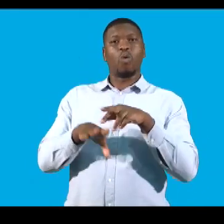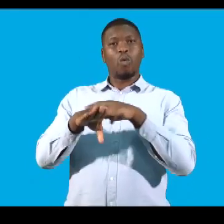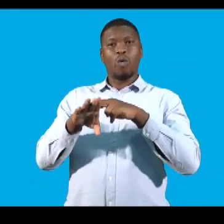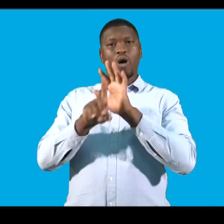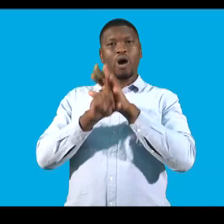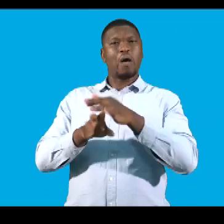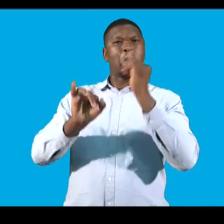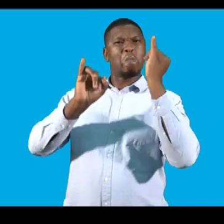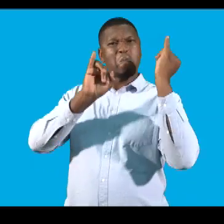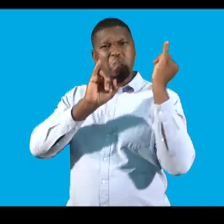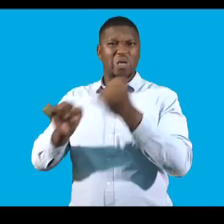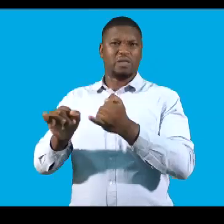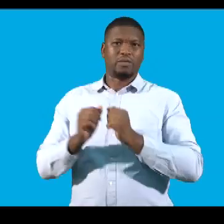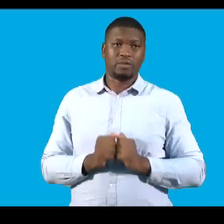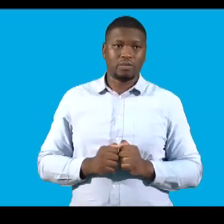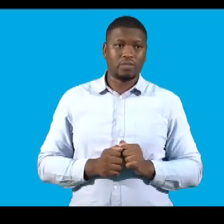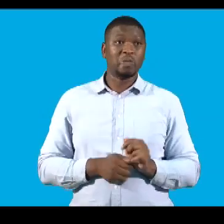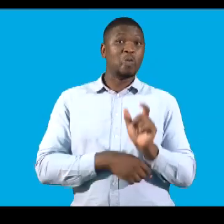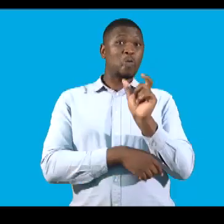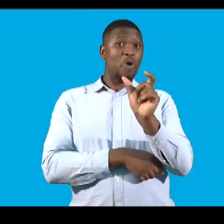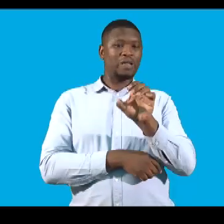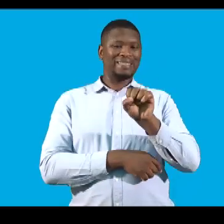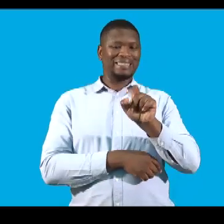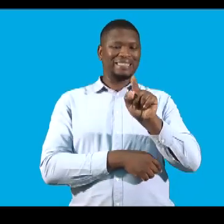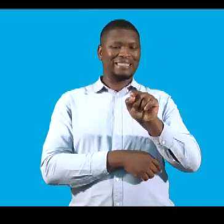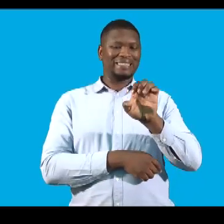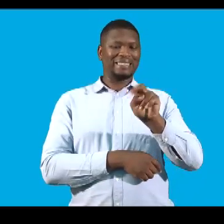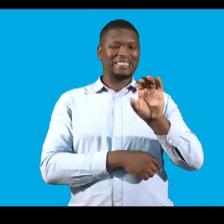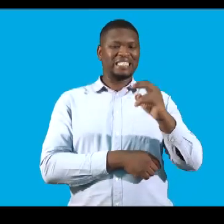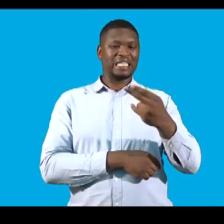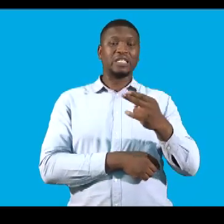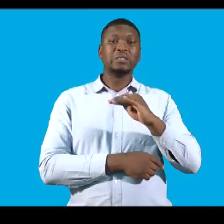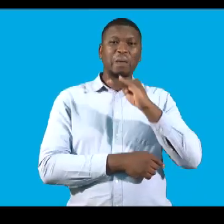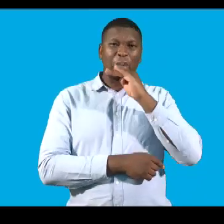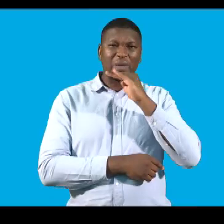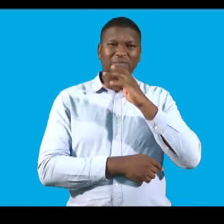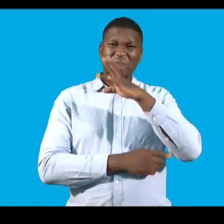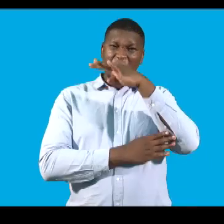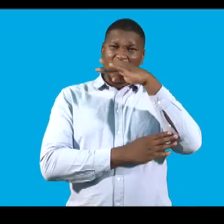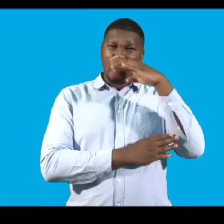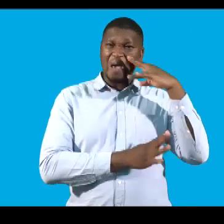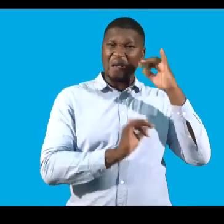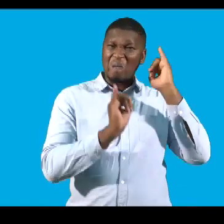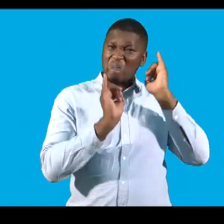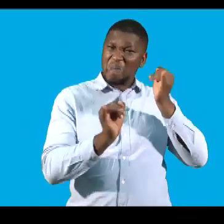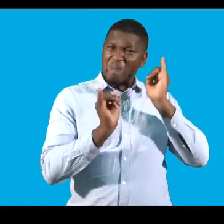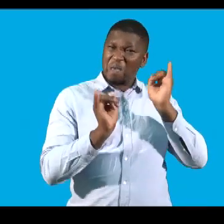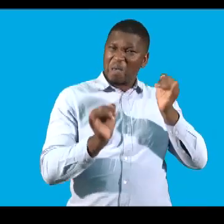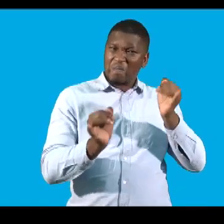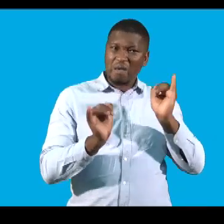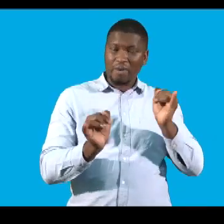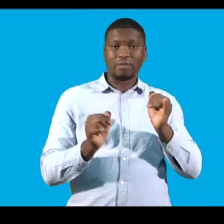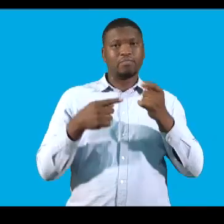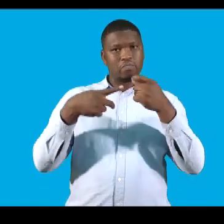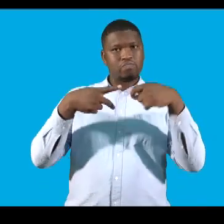unbearable. The word stench suggests a horrible, disgusting smell. That is our